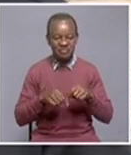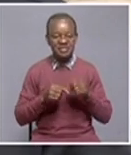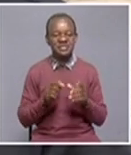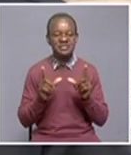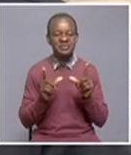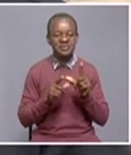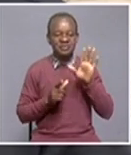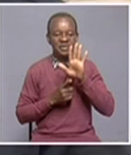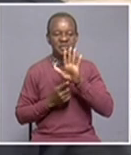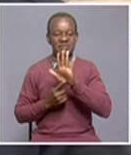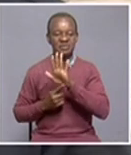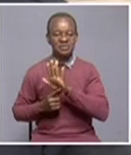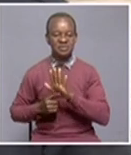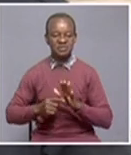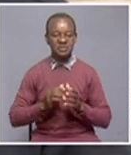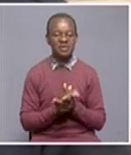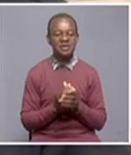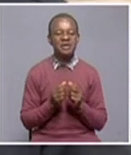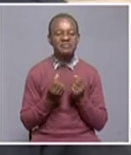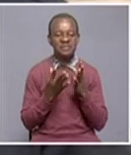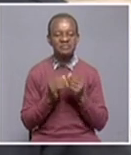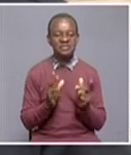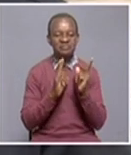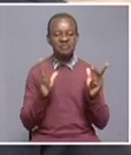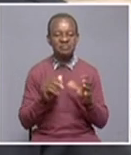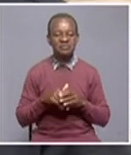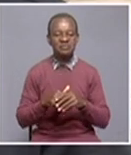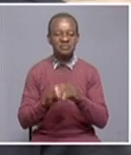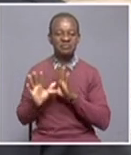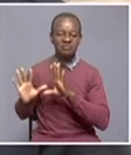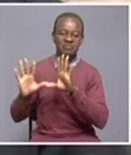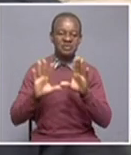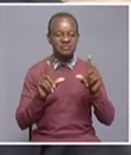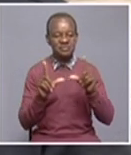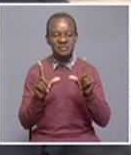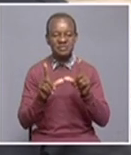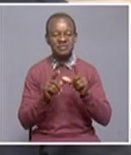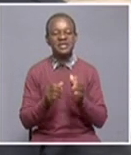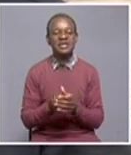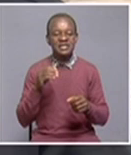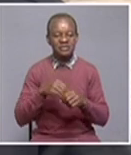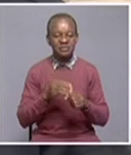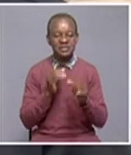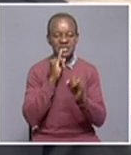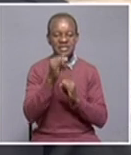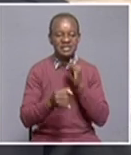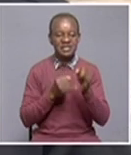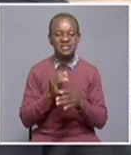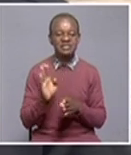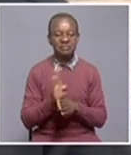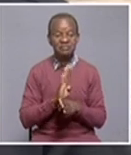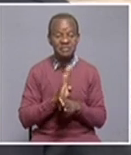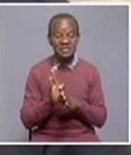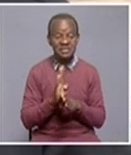people actually came into Windhoek, and we also have some international exhibitors, people actually bringing in the much needed